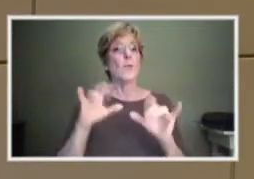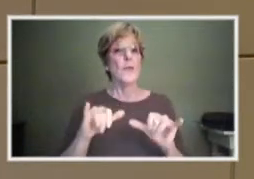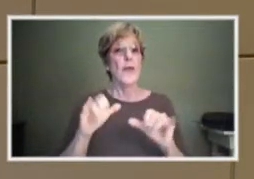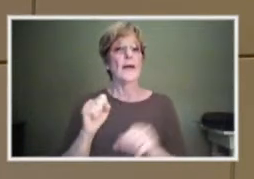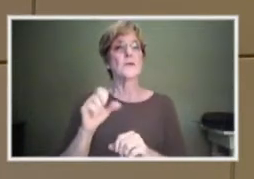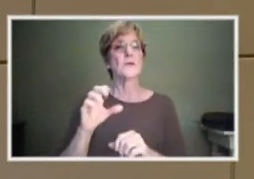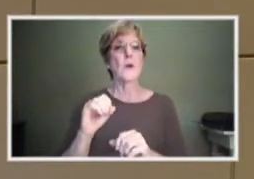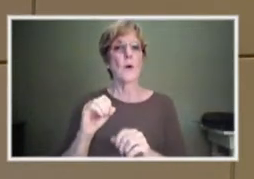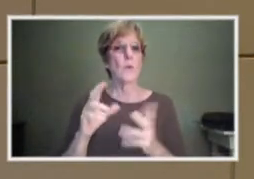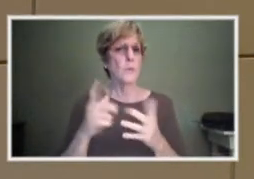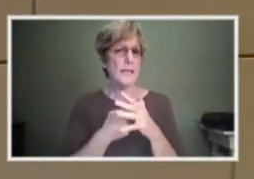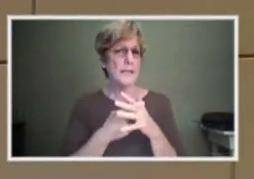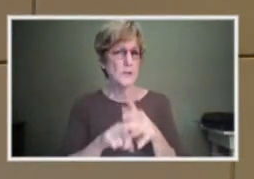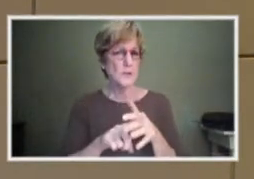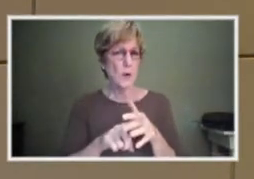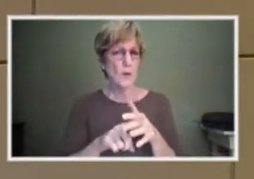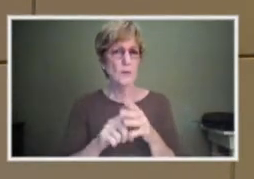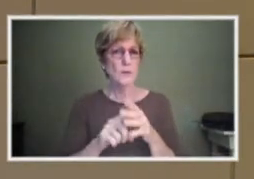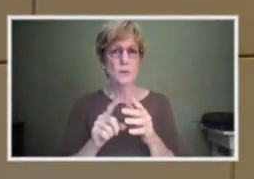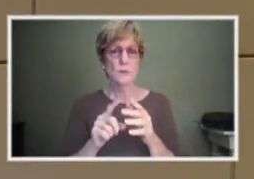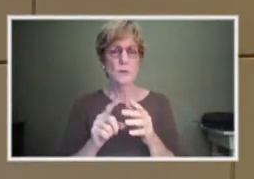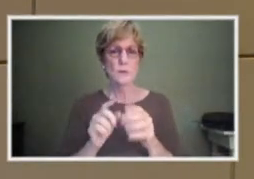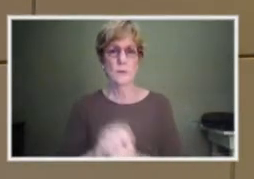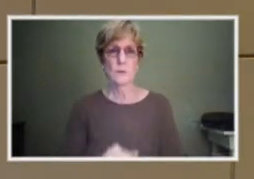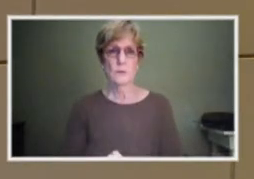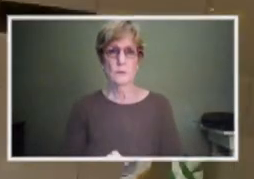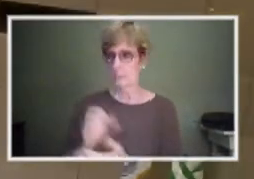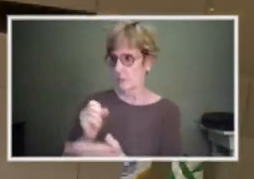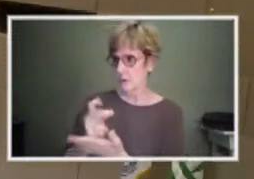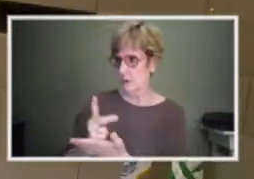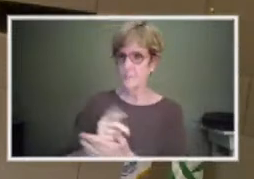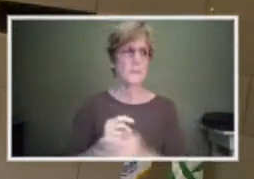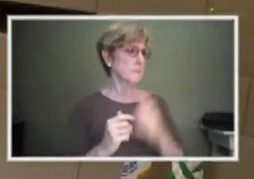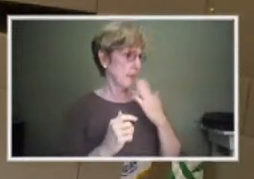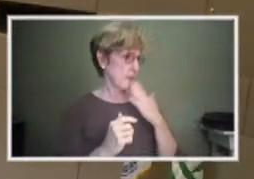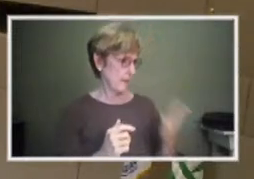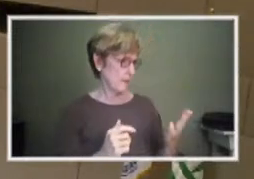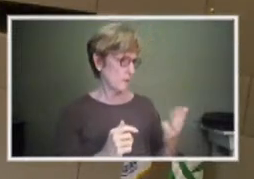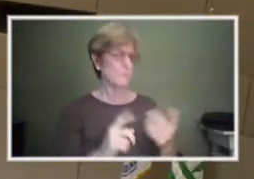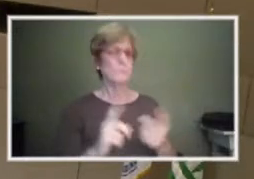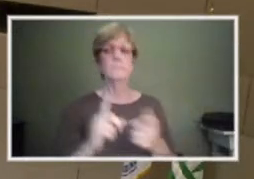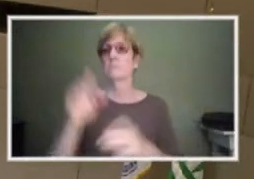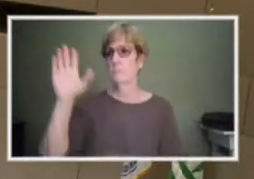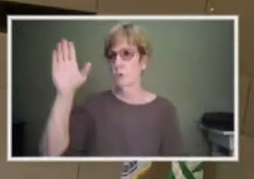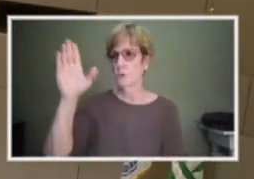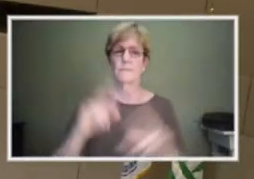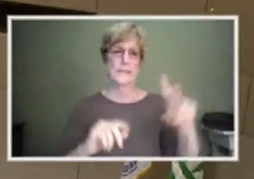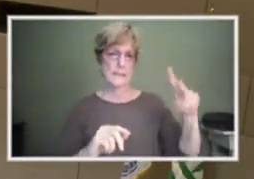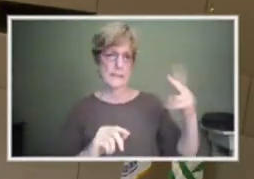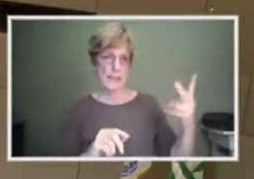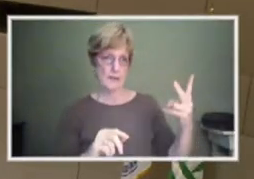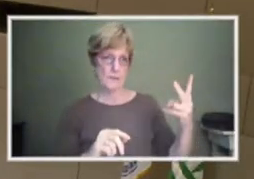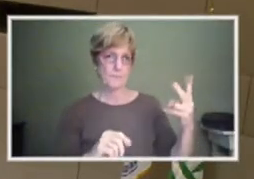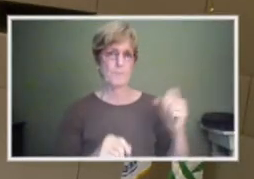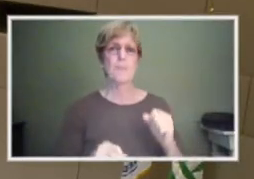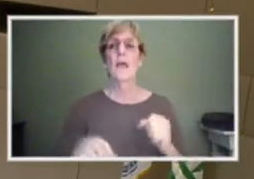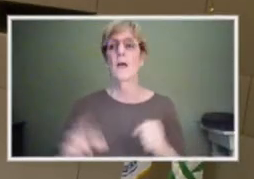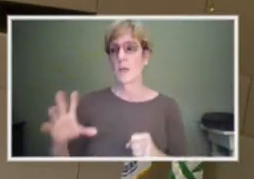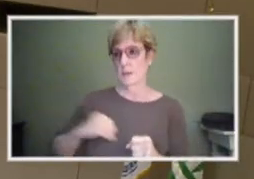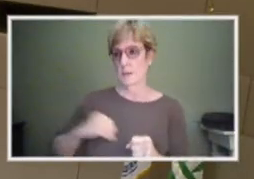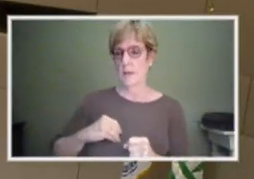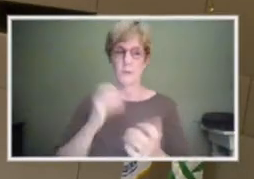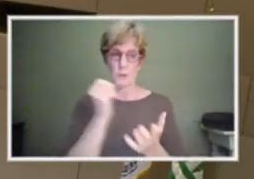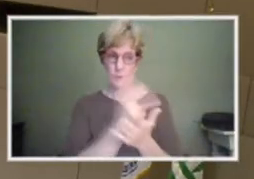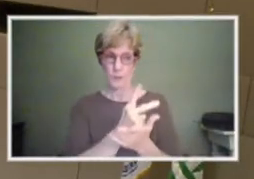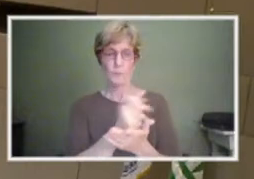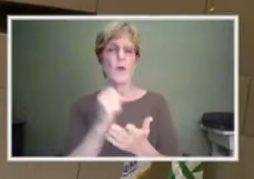and start with... Motion to adopt and approve. A motion, thank you. So move. Second. We have a motion to adopt and approve, so now